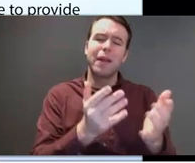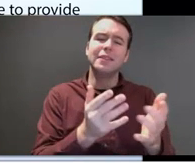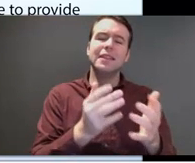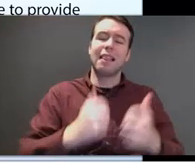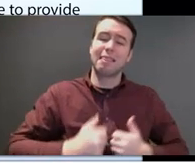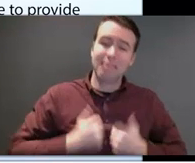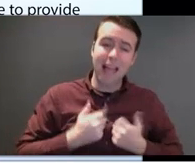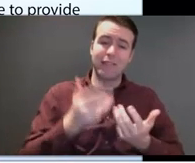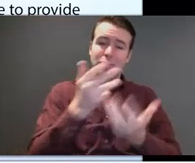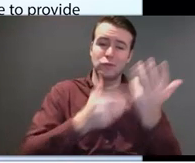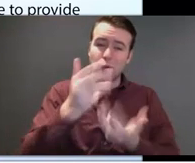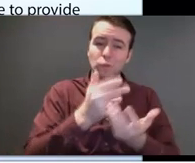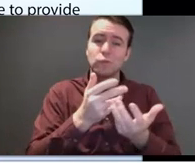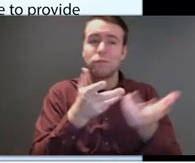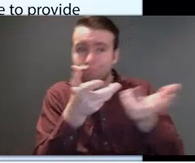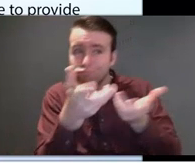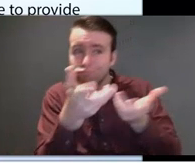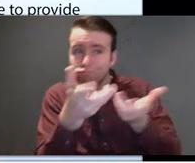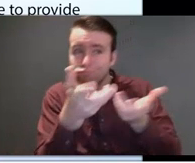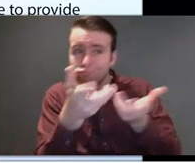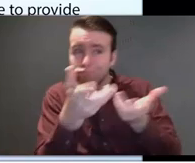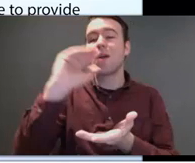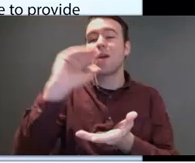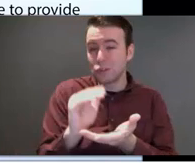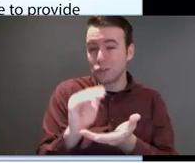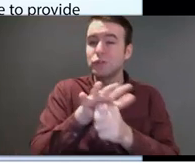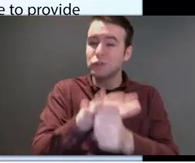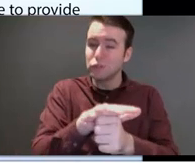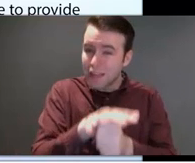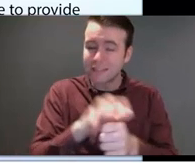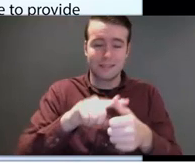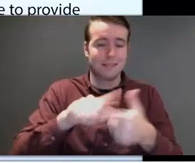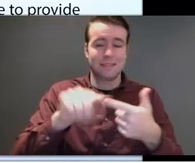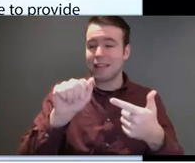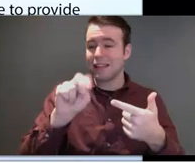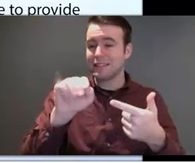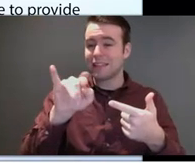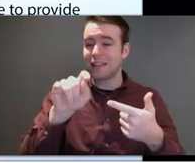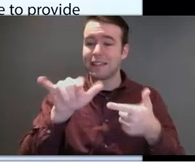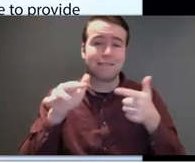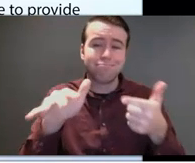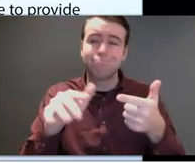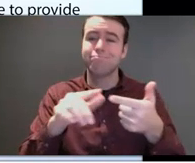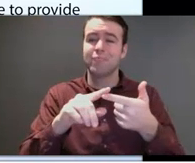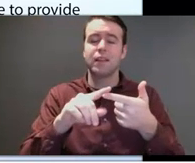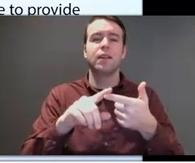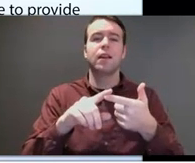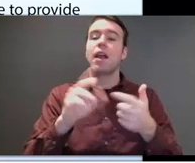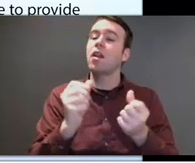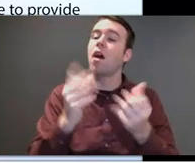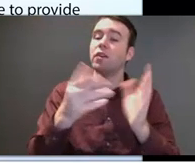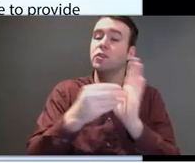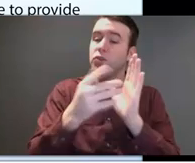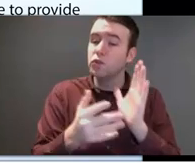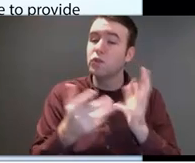social interaction can really help reduce stress, anxiety, etc. And it offers students a chance